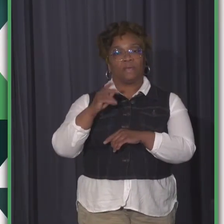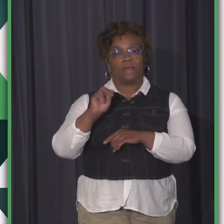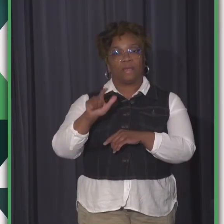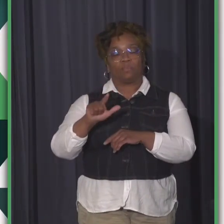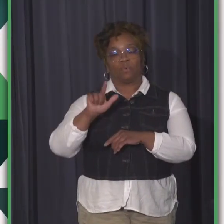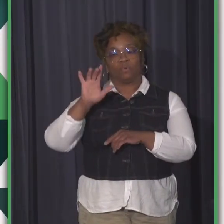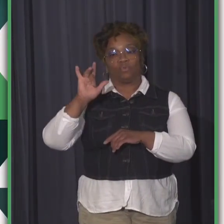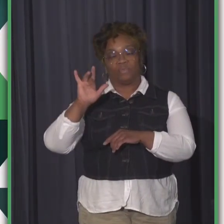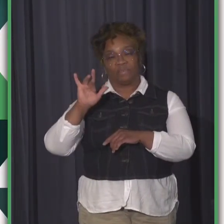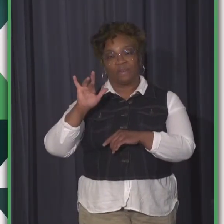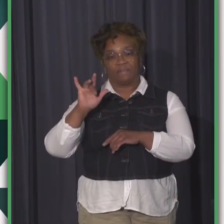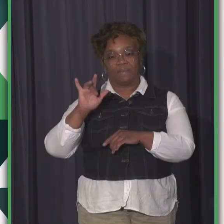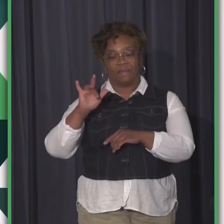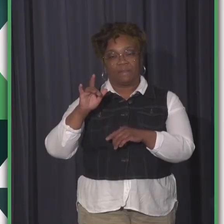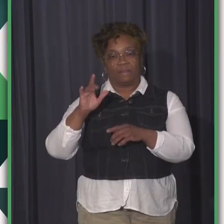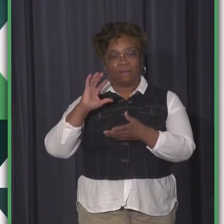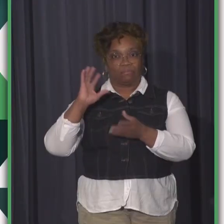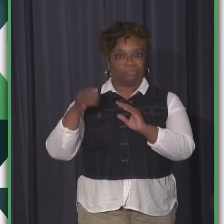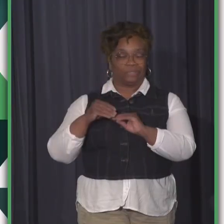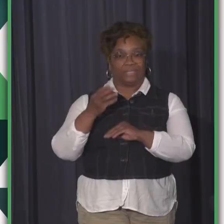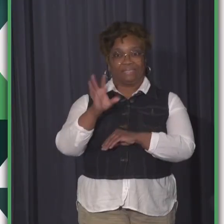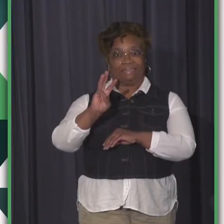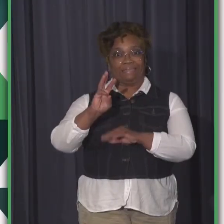6 classes over at the academy.